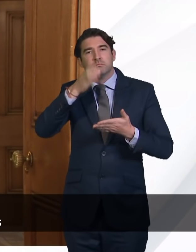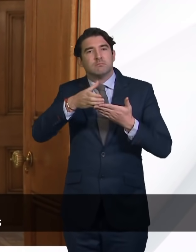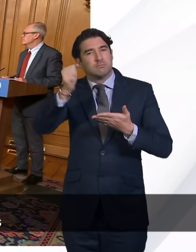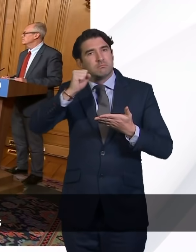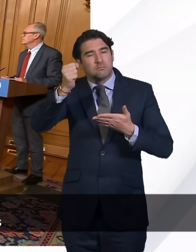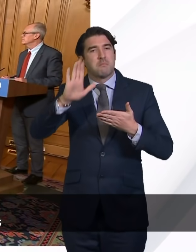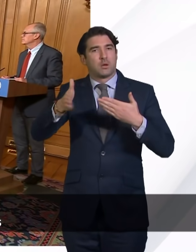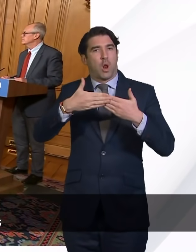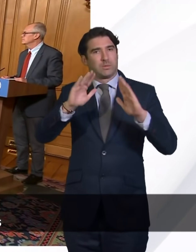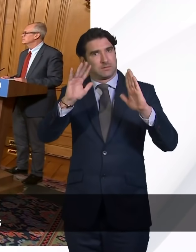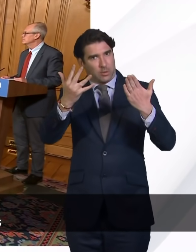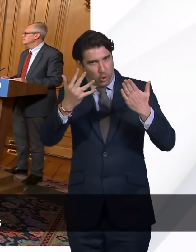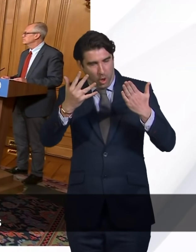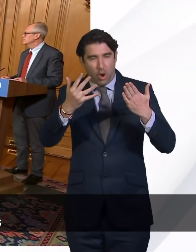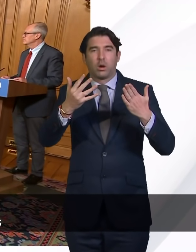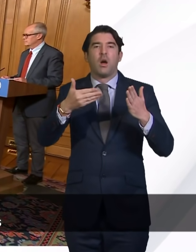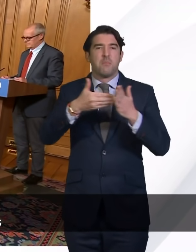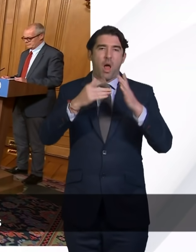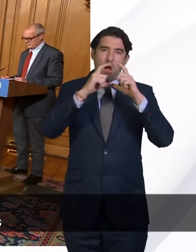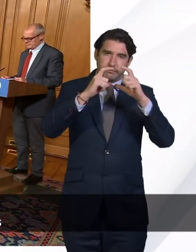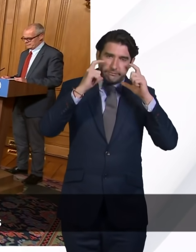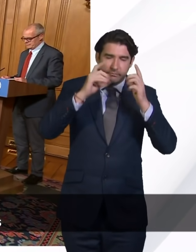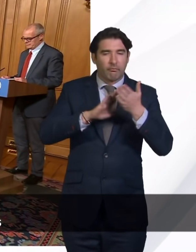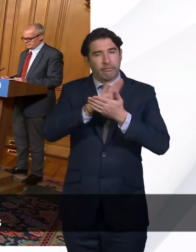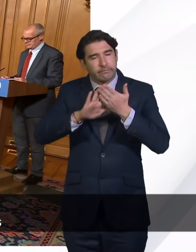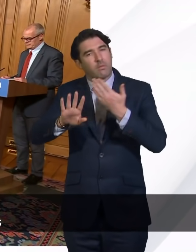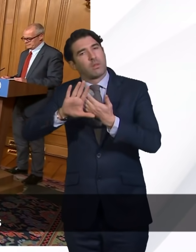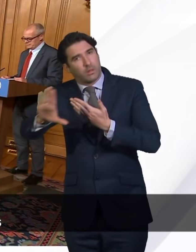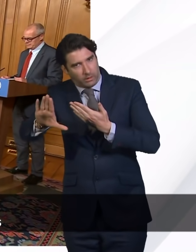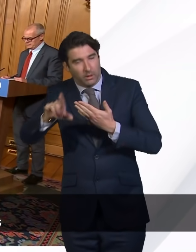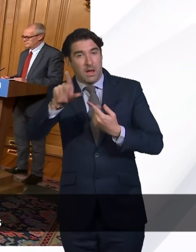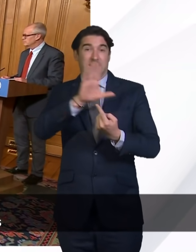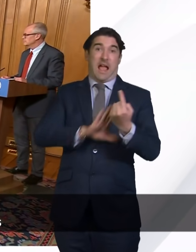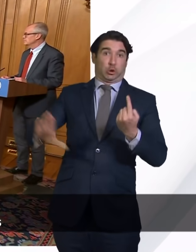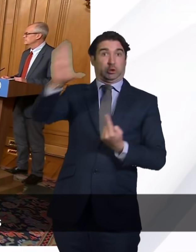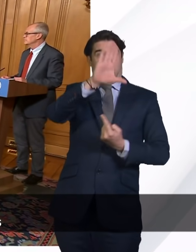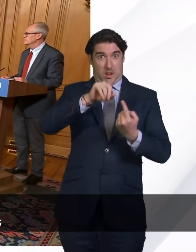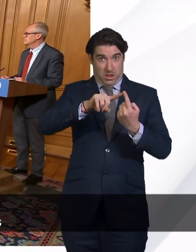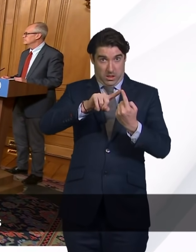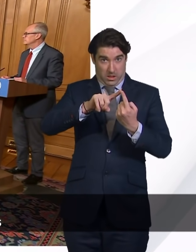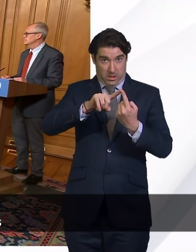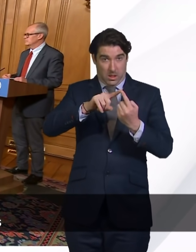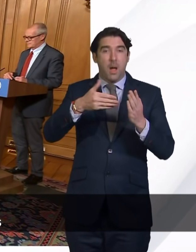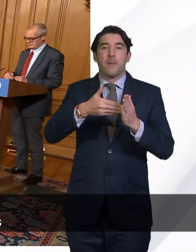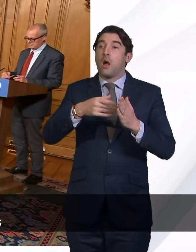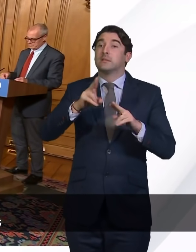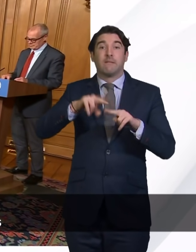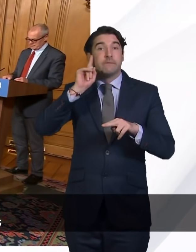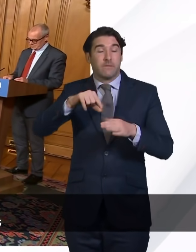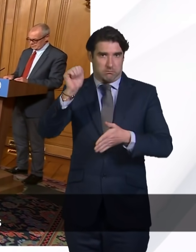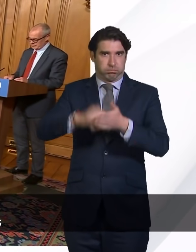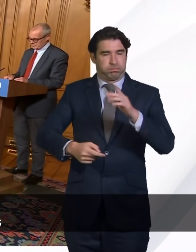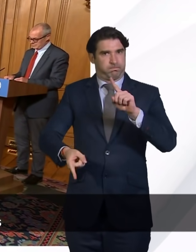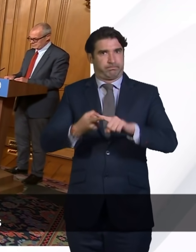plus the basic hands, face, space, national measures, and then with tougher enforcement, and then local